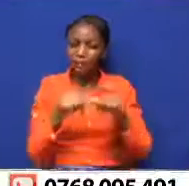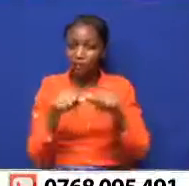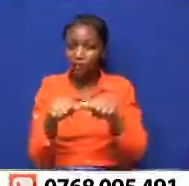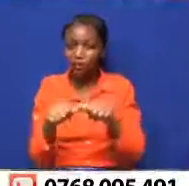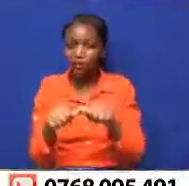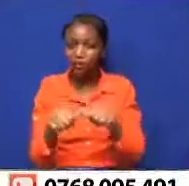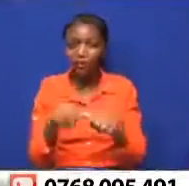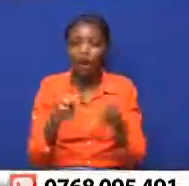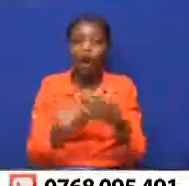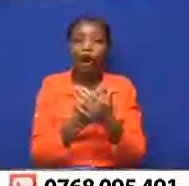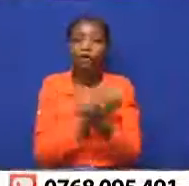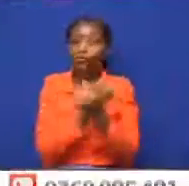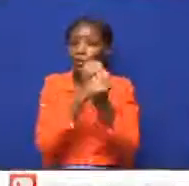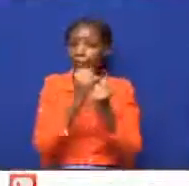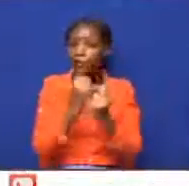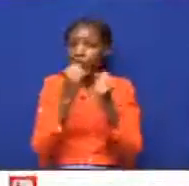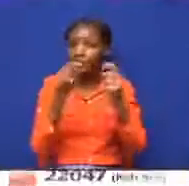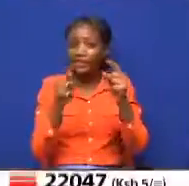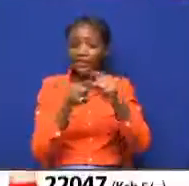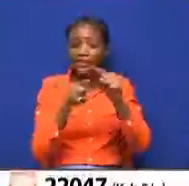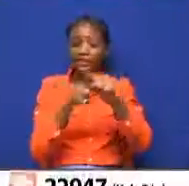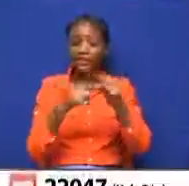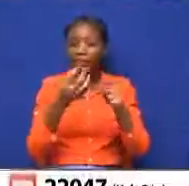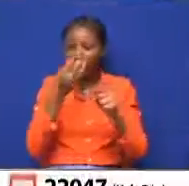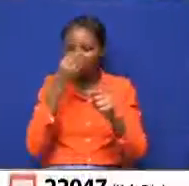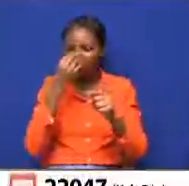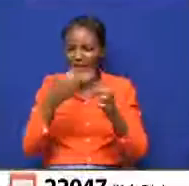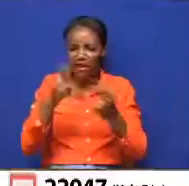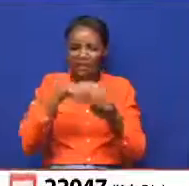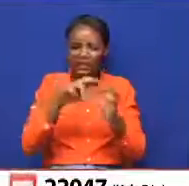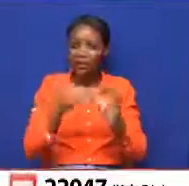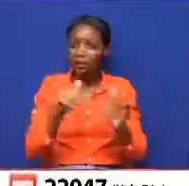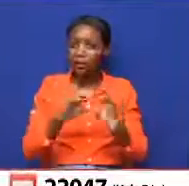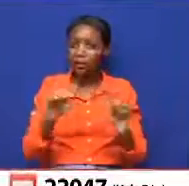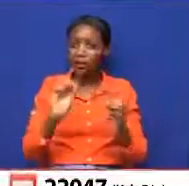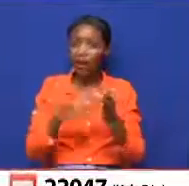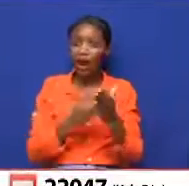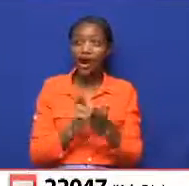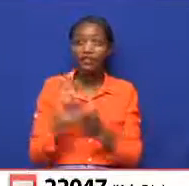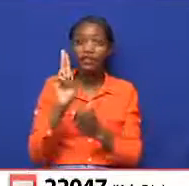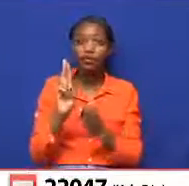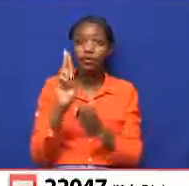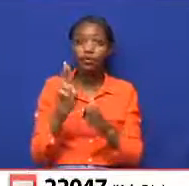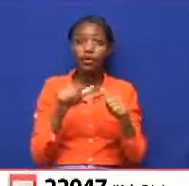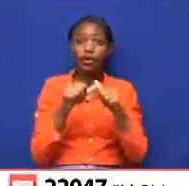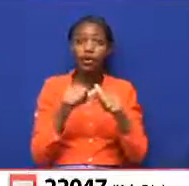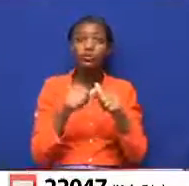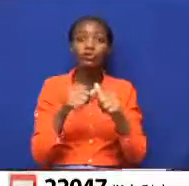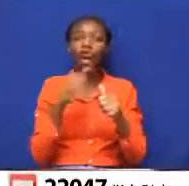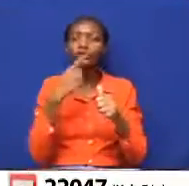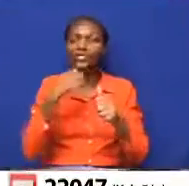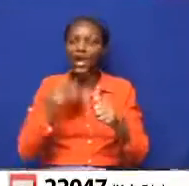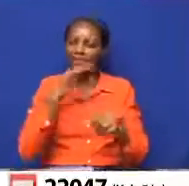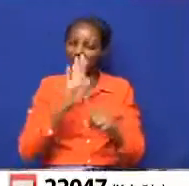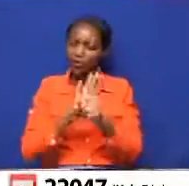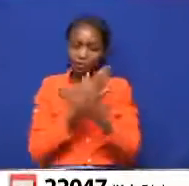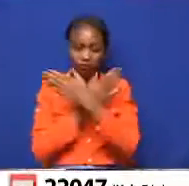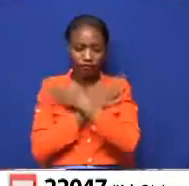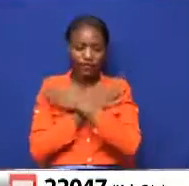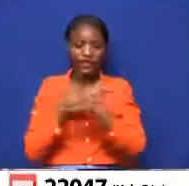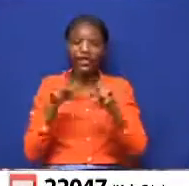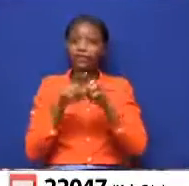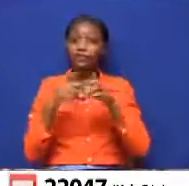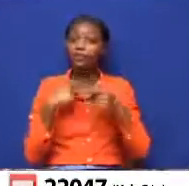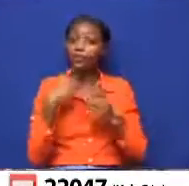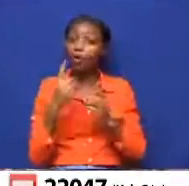The president and his deputy could be pulling further apart as the president continues to court more allies. The DP allies also